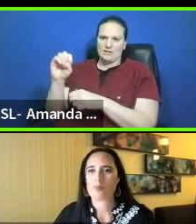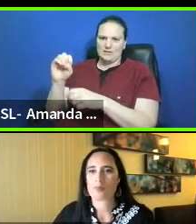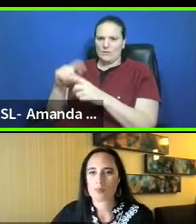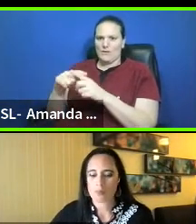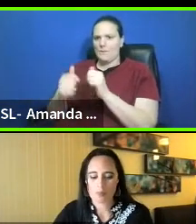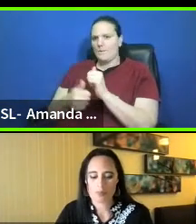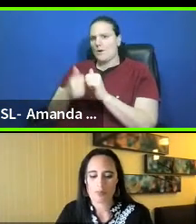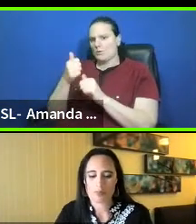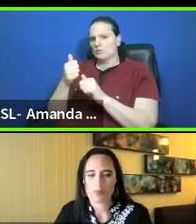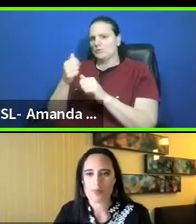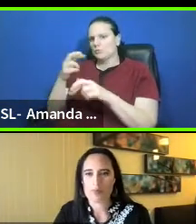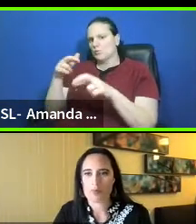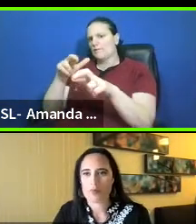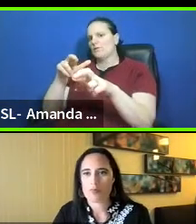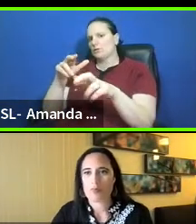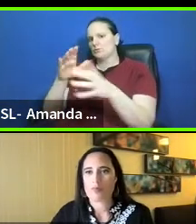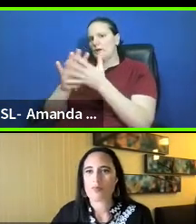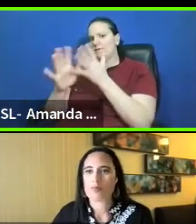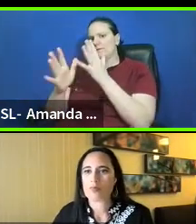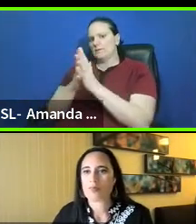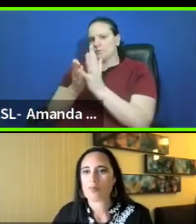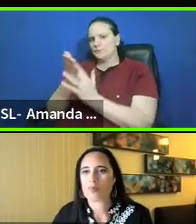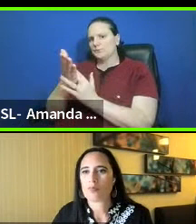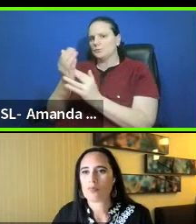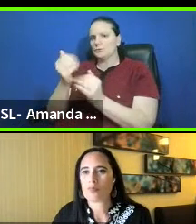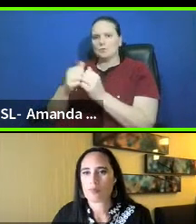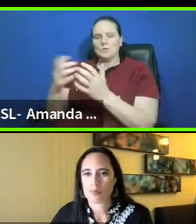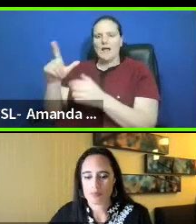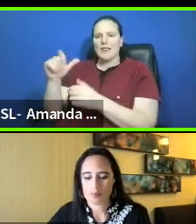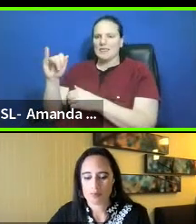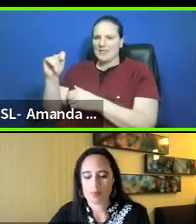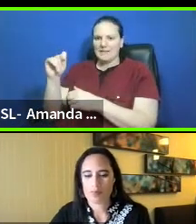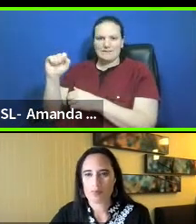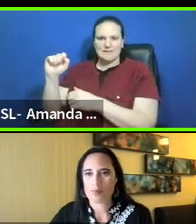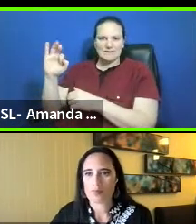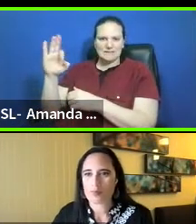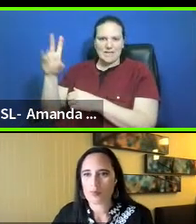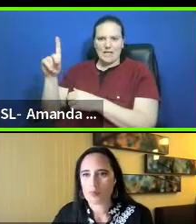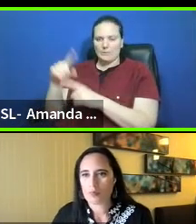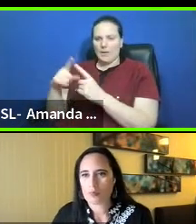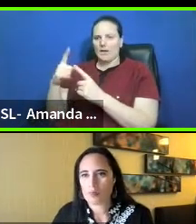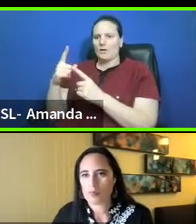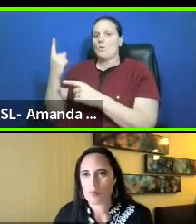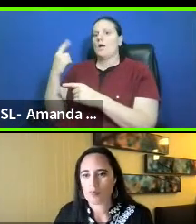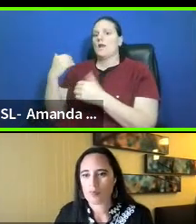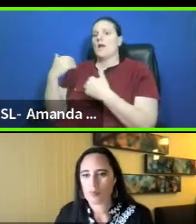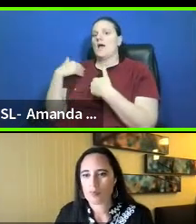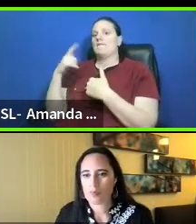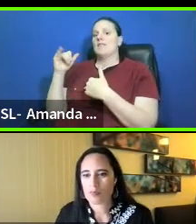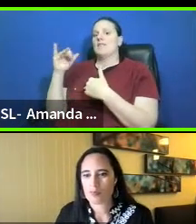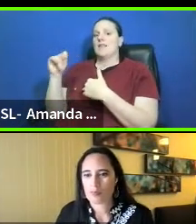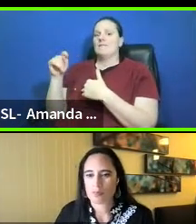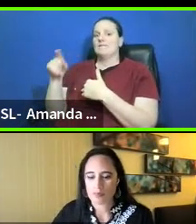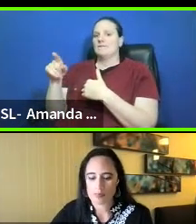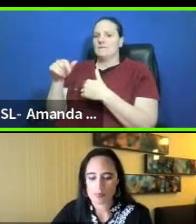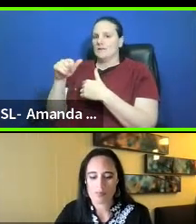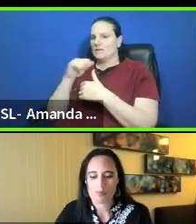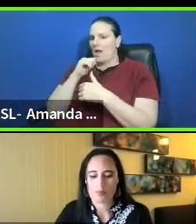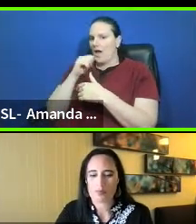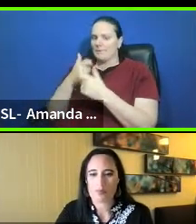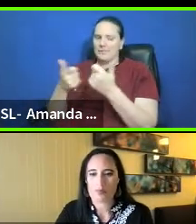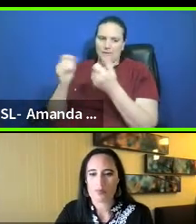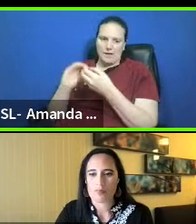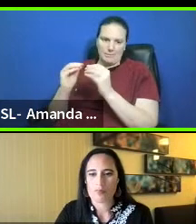of river traffic can get through without a lift span, but that the ones that do have a lift, there's not a super huge